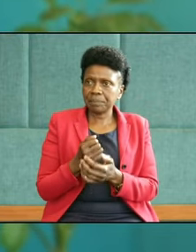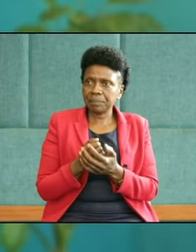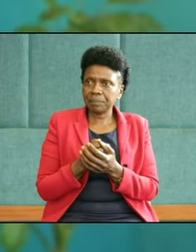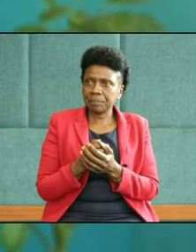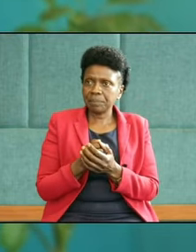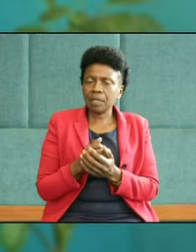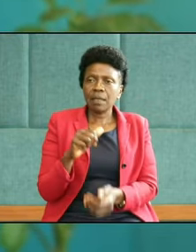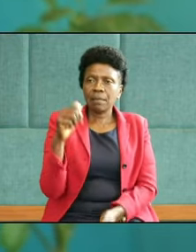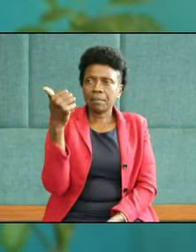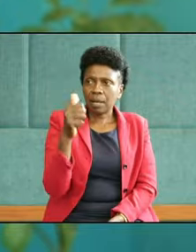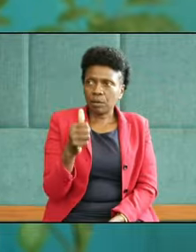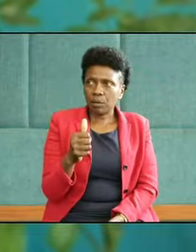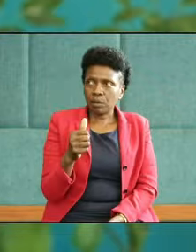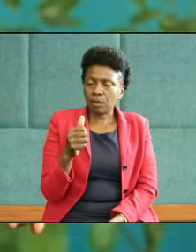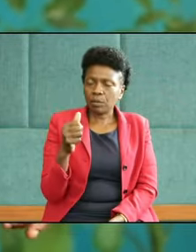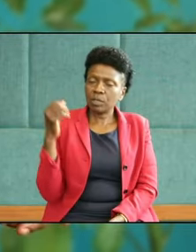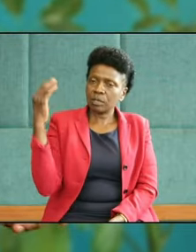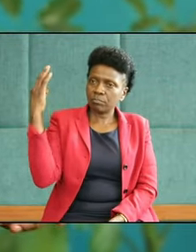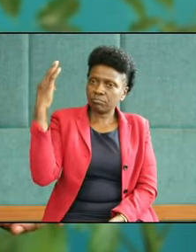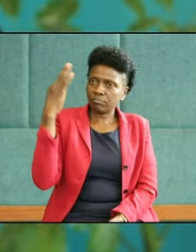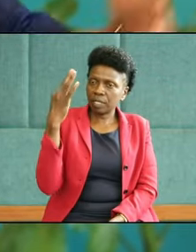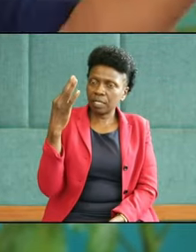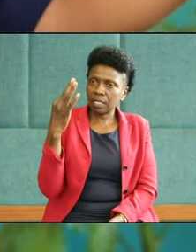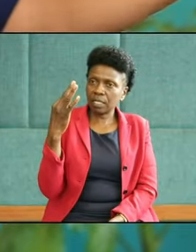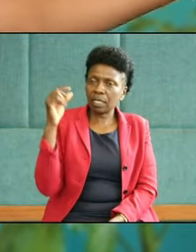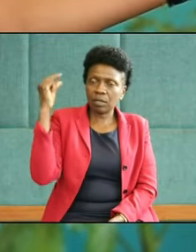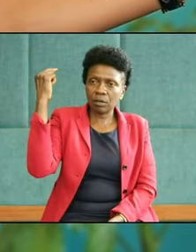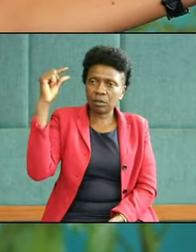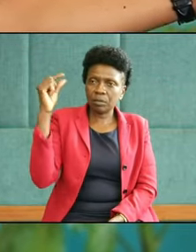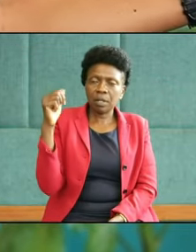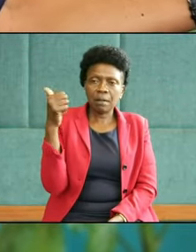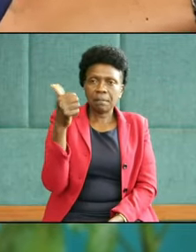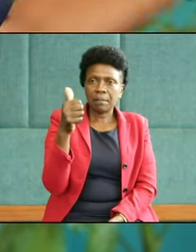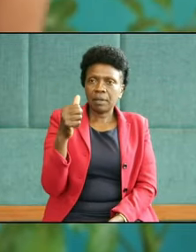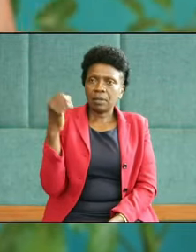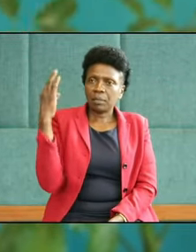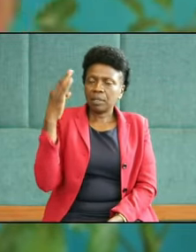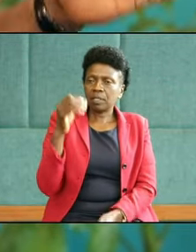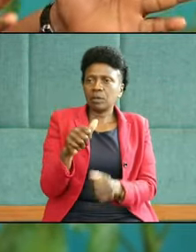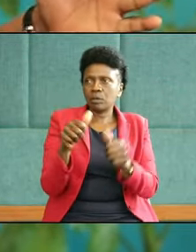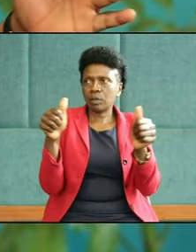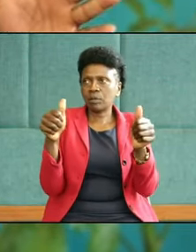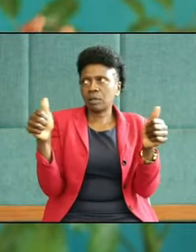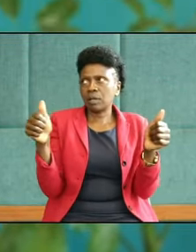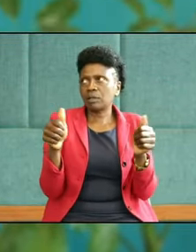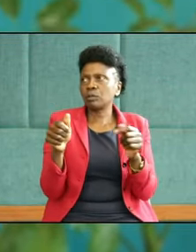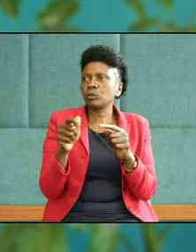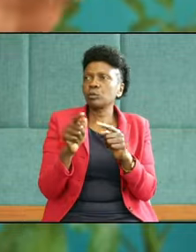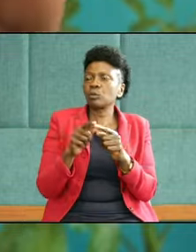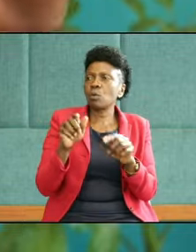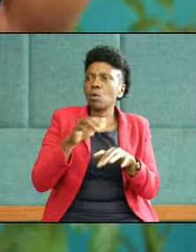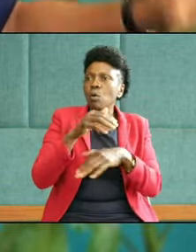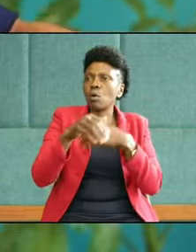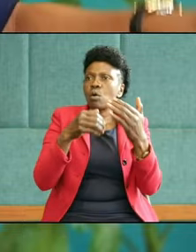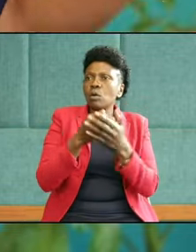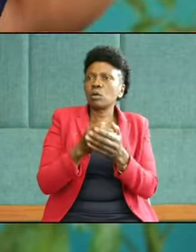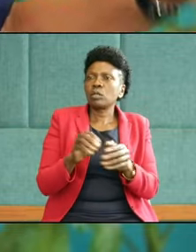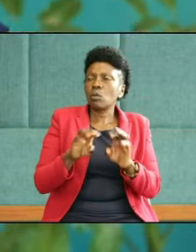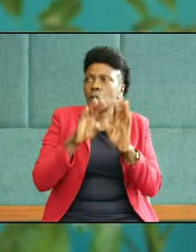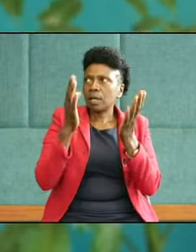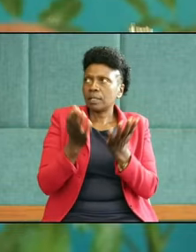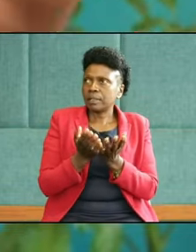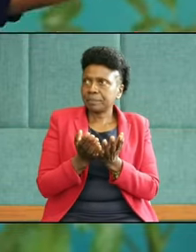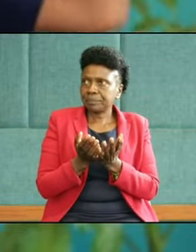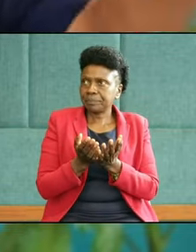effectively. The gospel is not taught effectively. When it is time for event like this to zoom in one community, you see passive